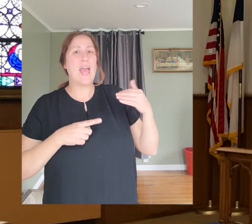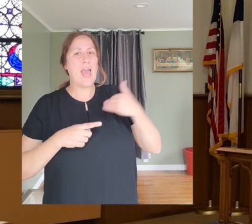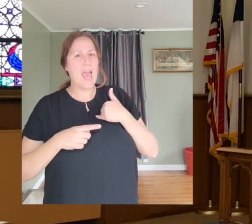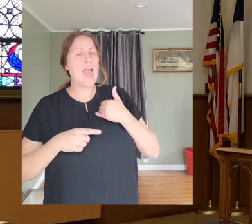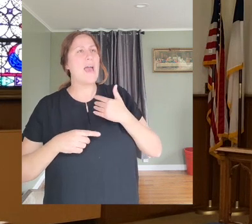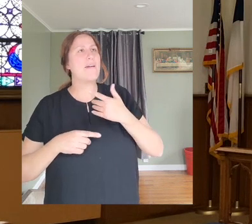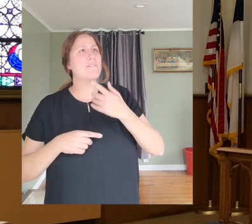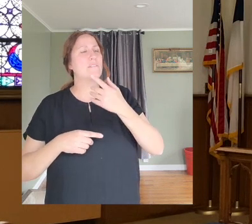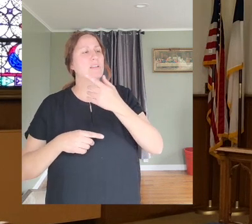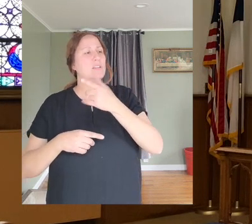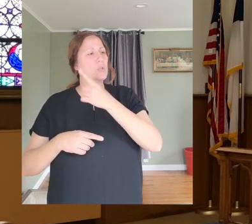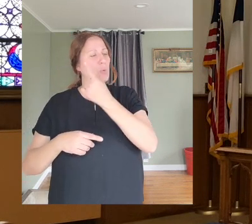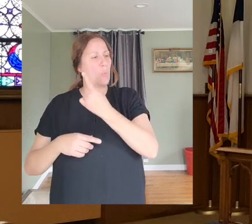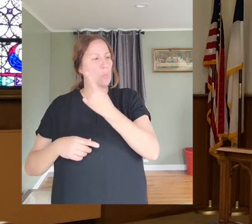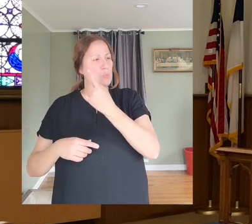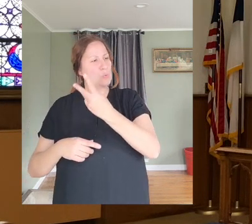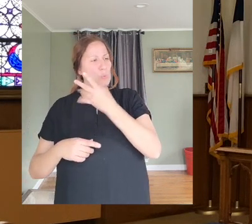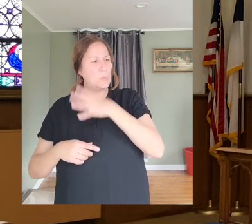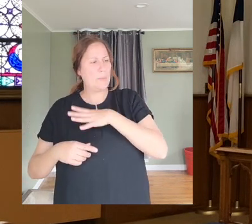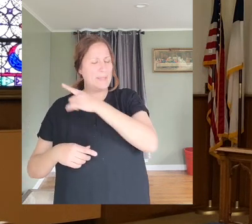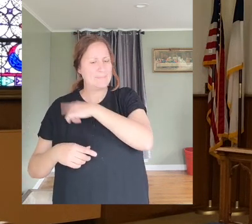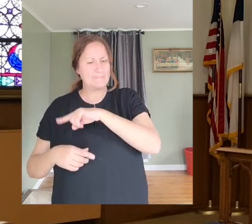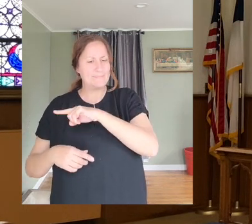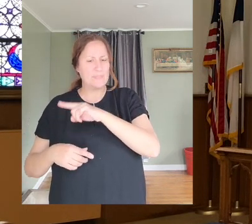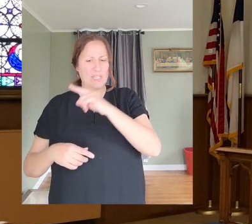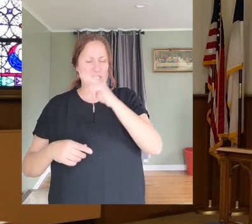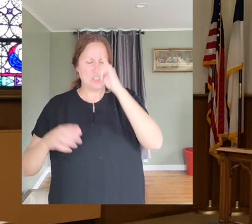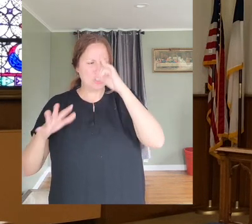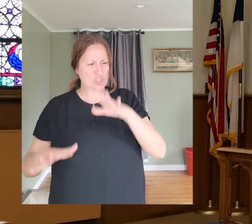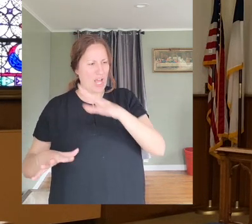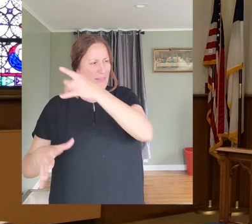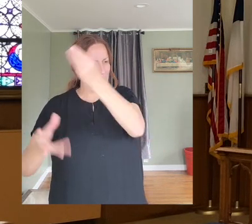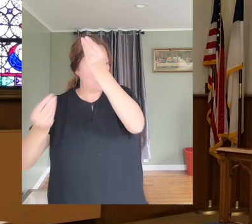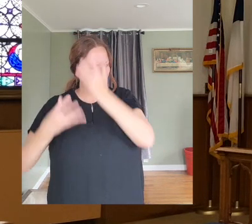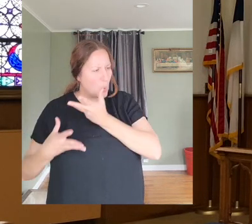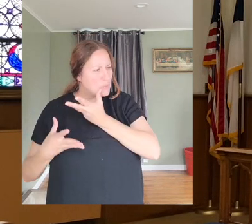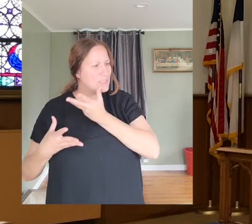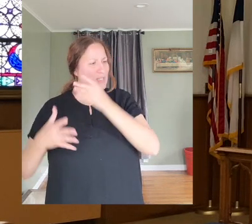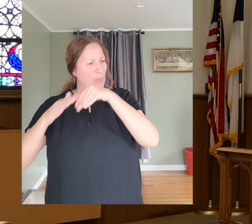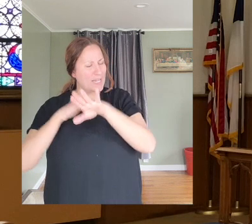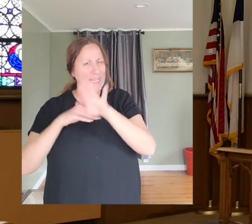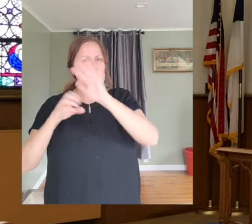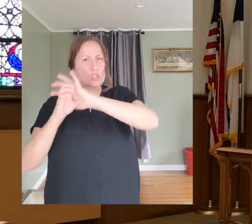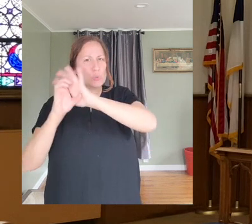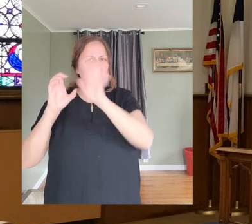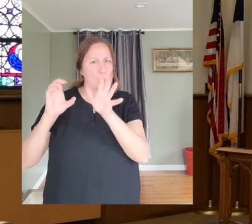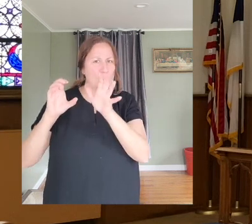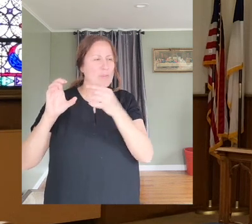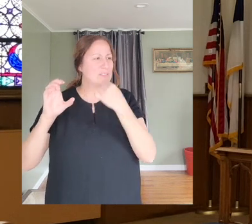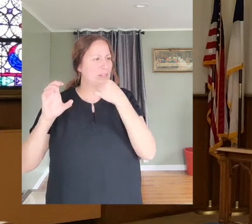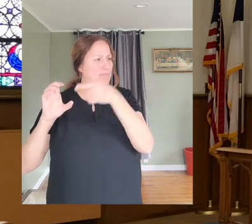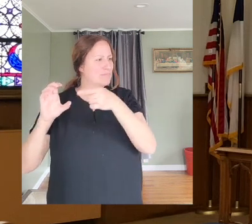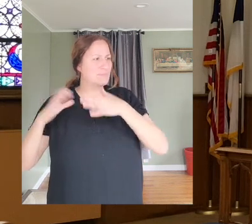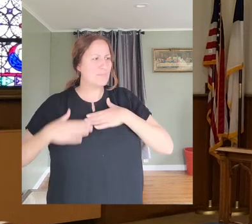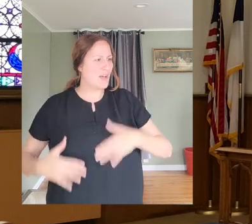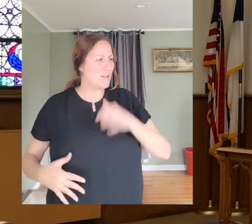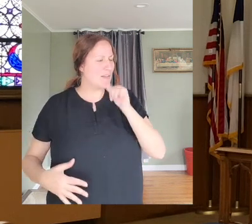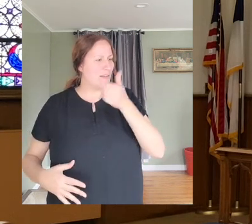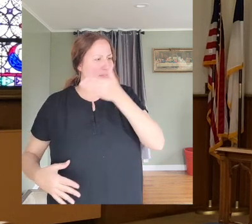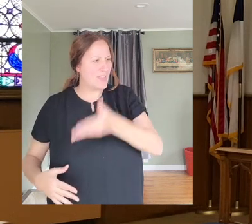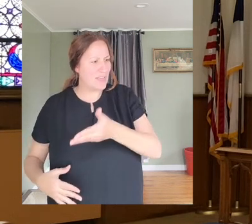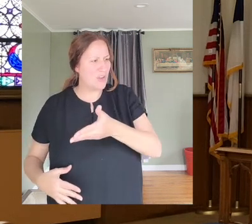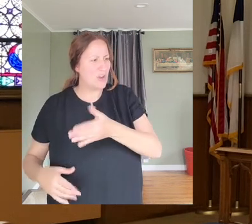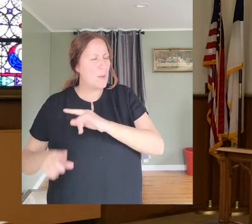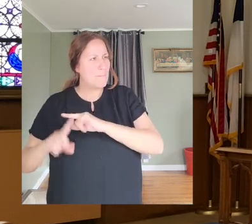company amazed us. They were at the tomb early in the morning, and when they did not find his body, they came back saying that they had even